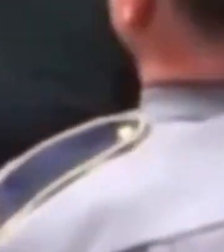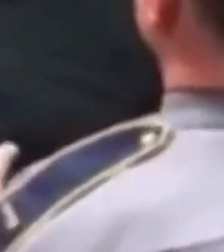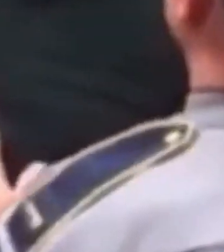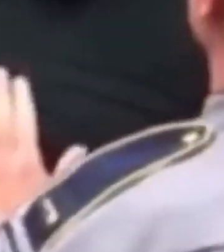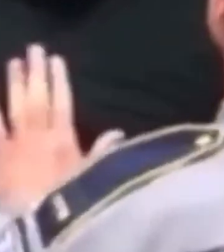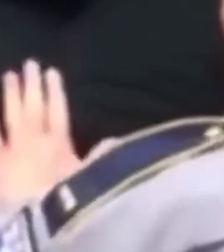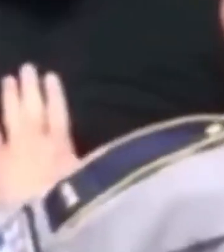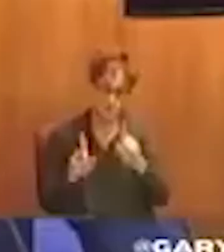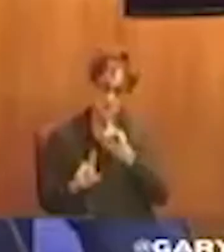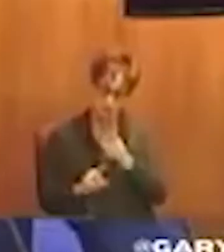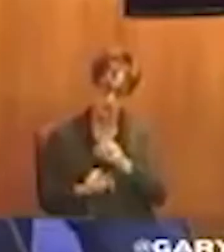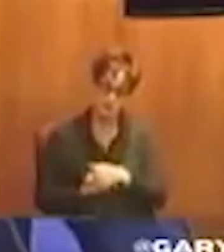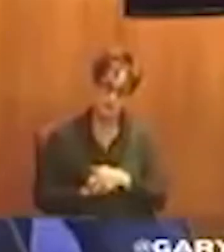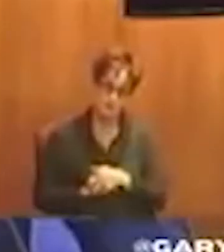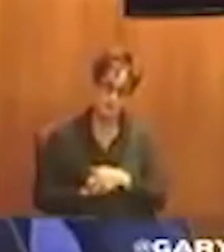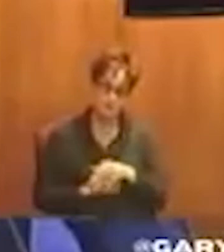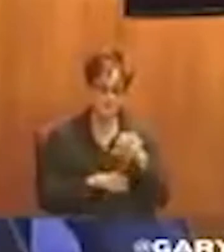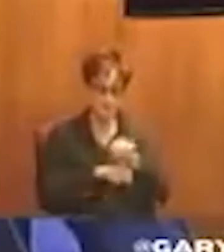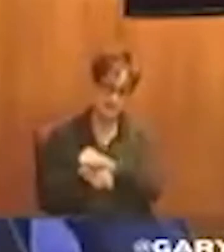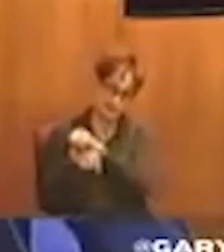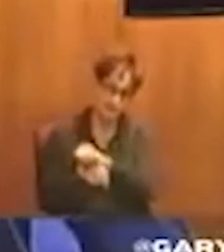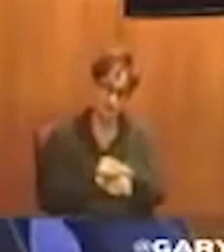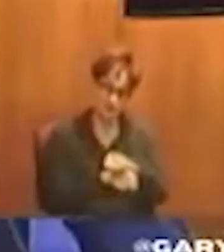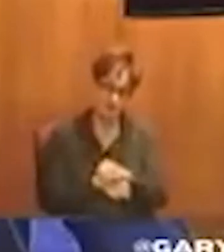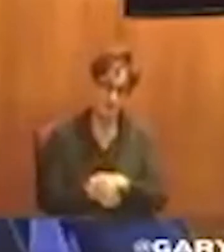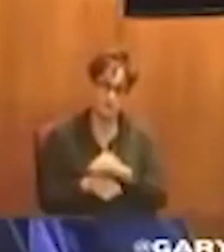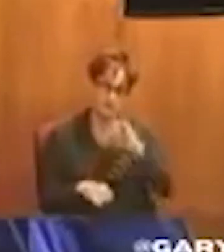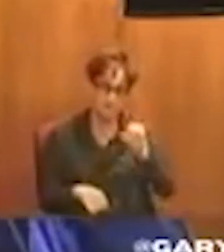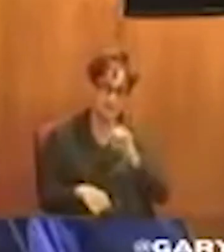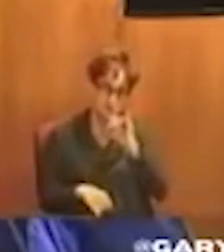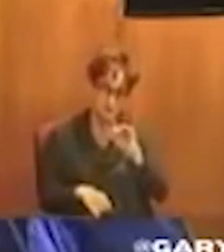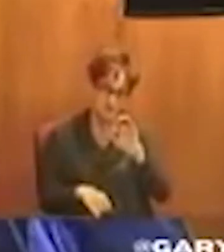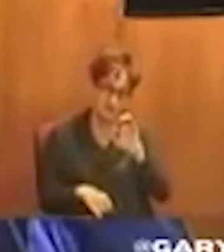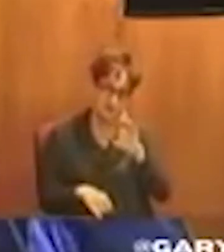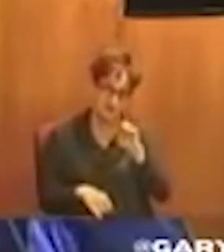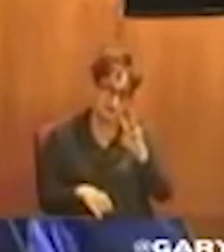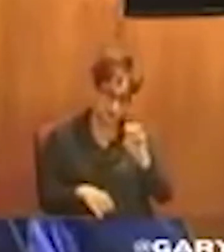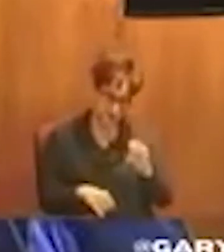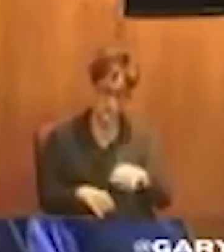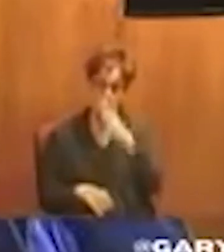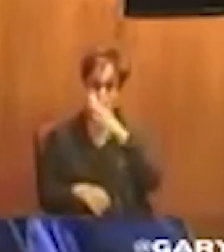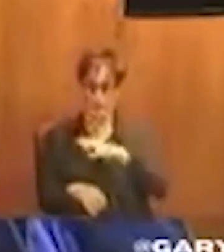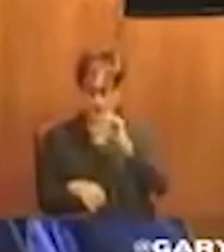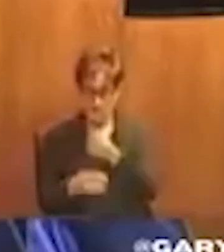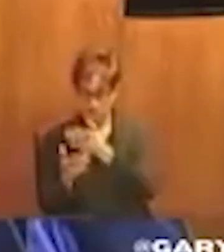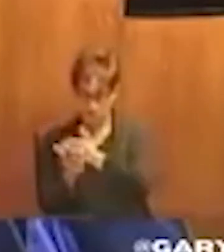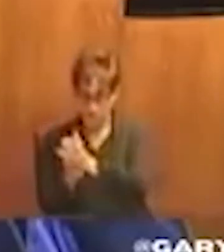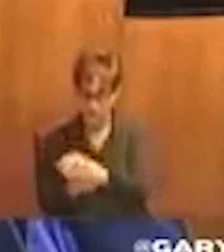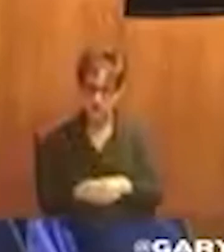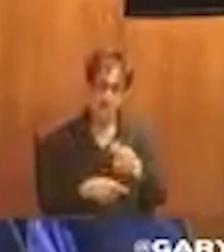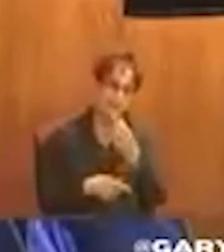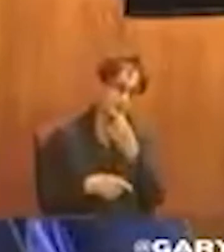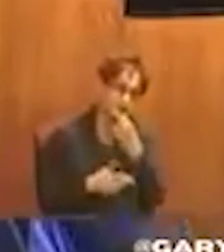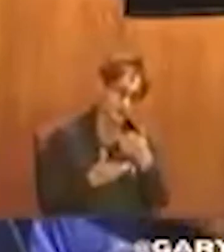put a gun to a man's head. Slavery. Jim Crow. Women's rights. Gay